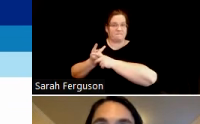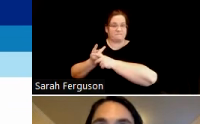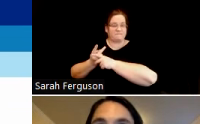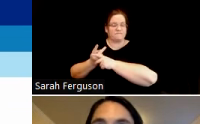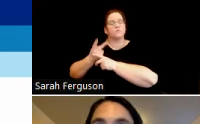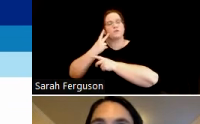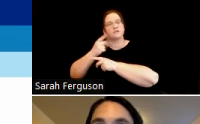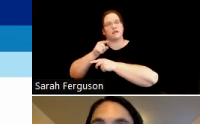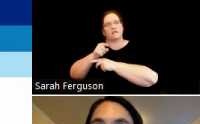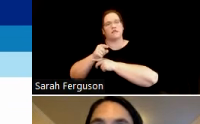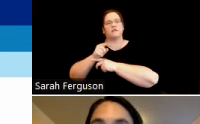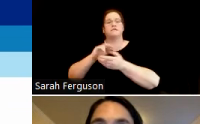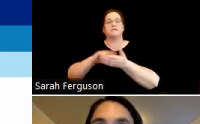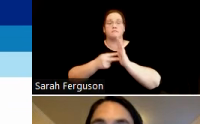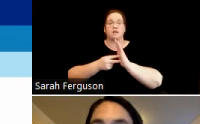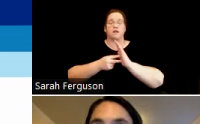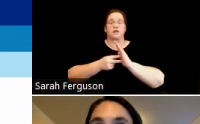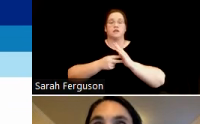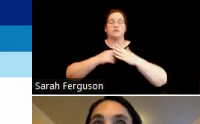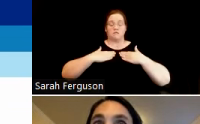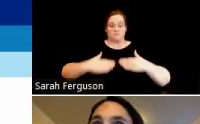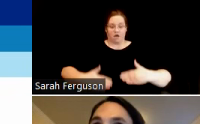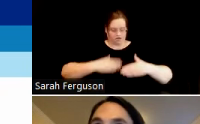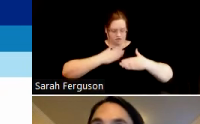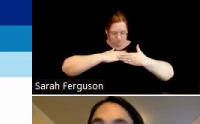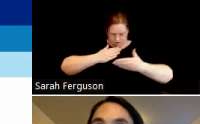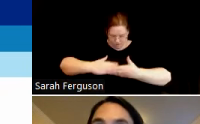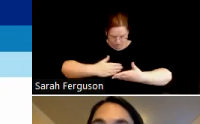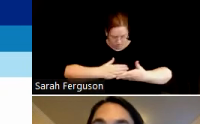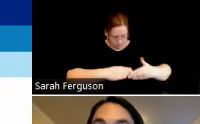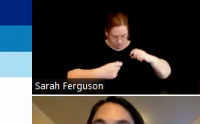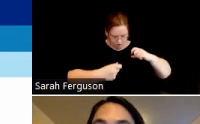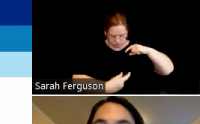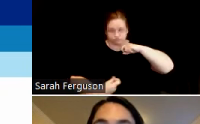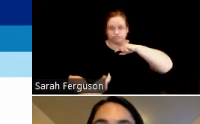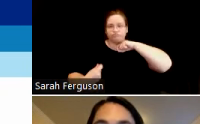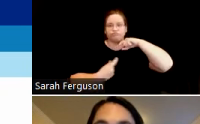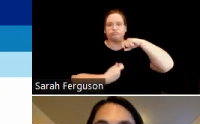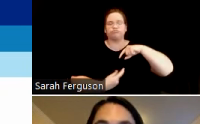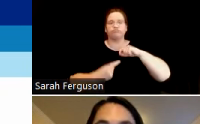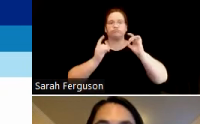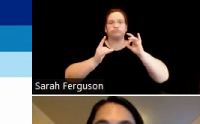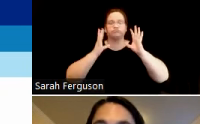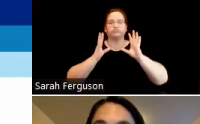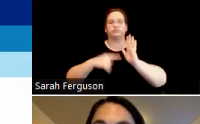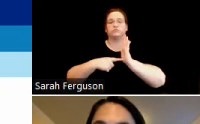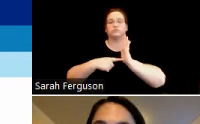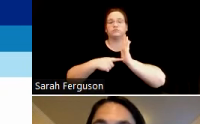this multi-system inflammatory syndrome in children in areas where they had high rates of COVID, such as New York